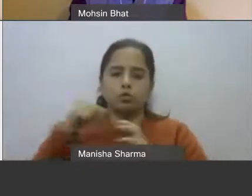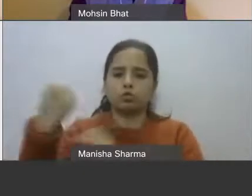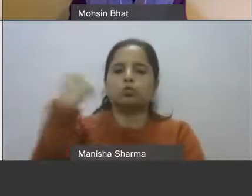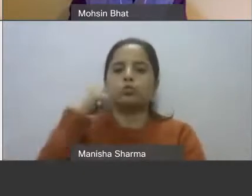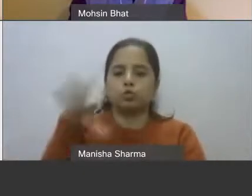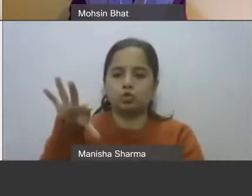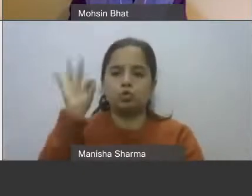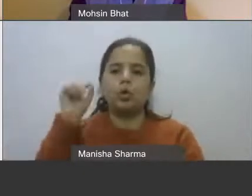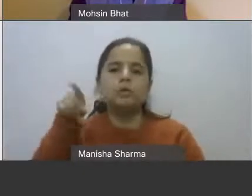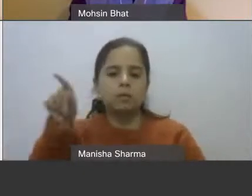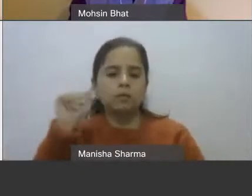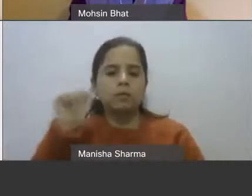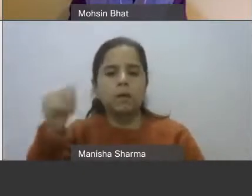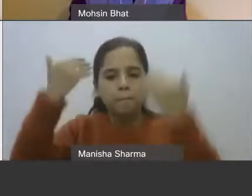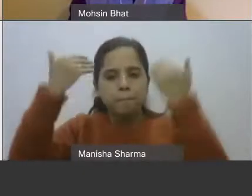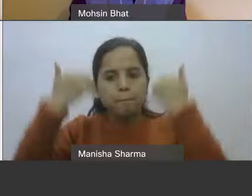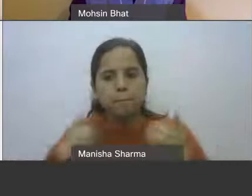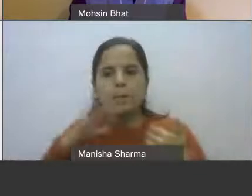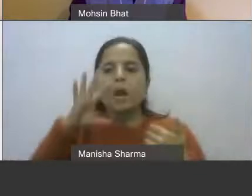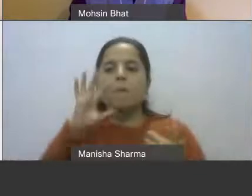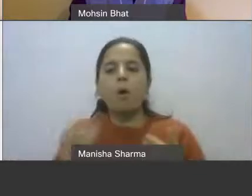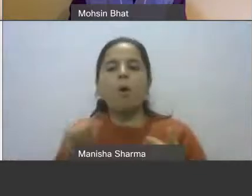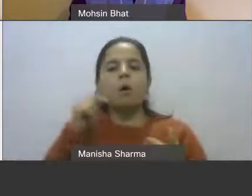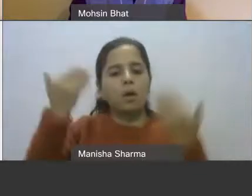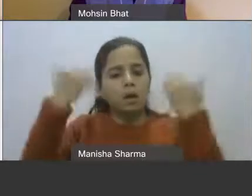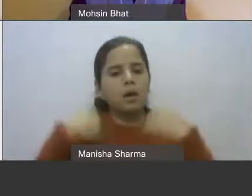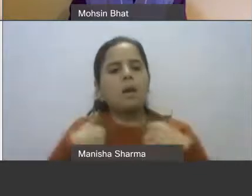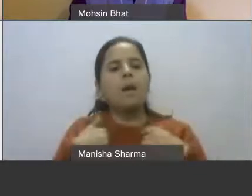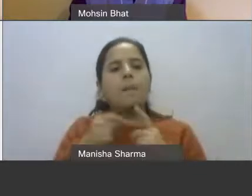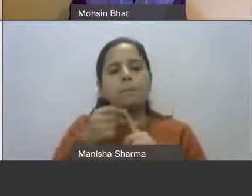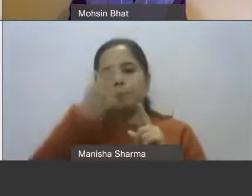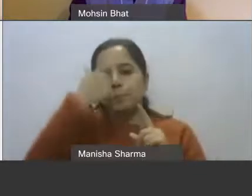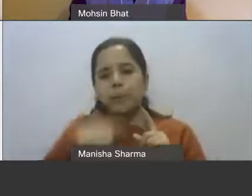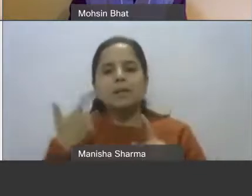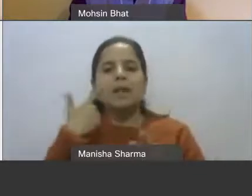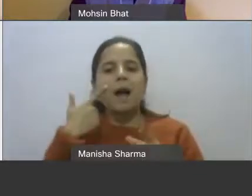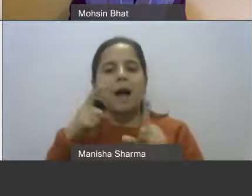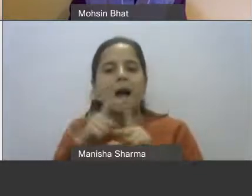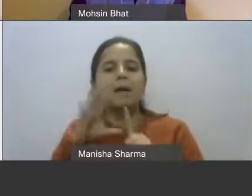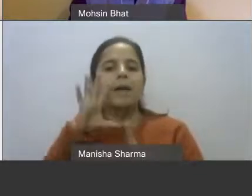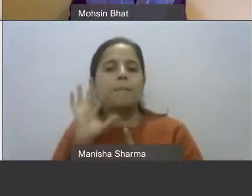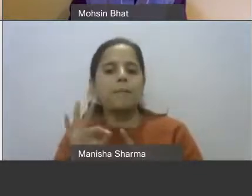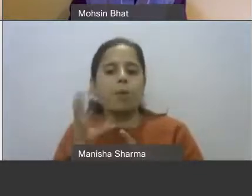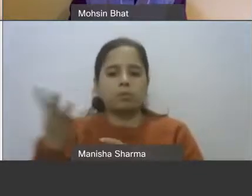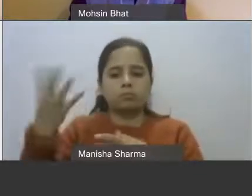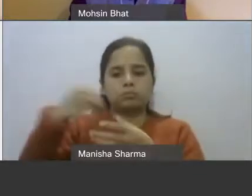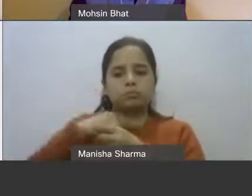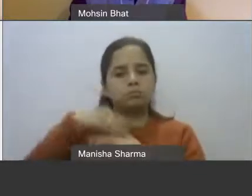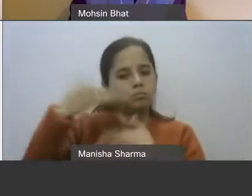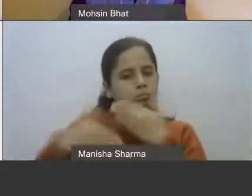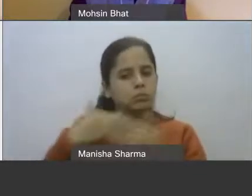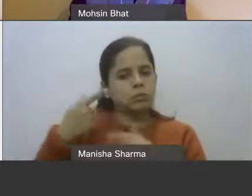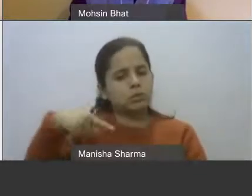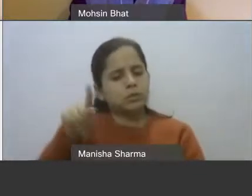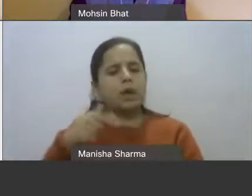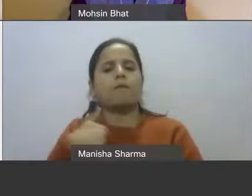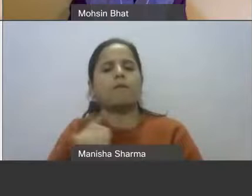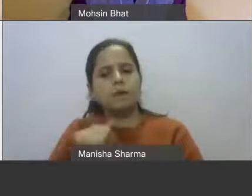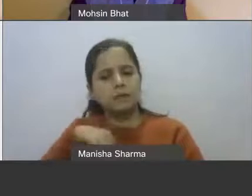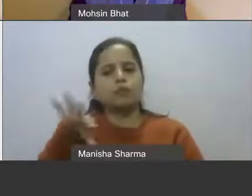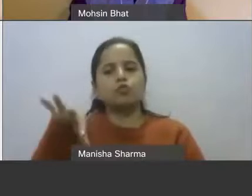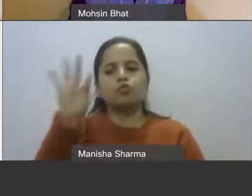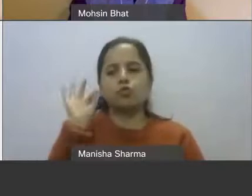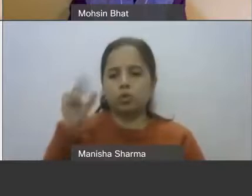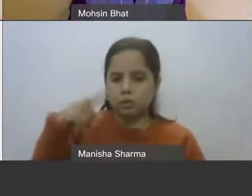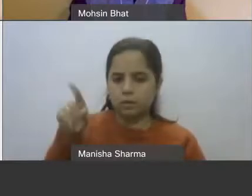of your personality. It's an important part of your personal identity. And it's something that you've chosen voluntarily as part of